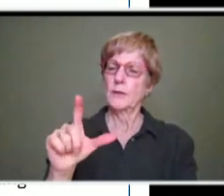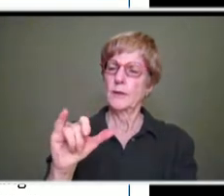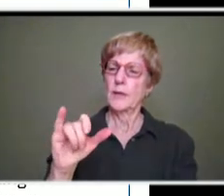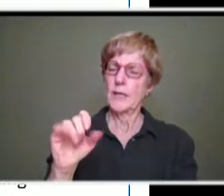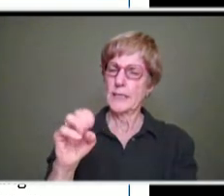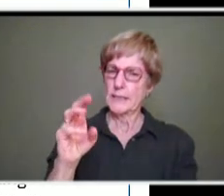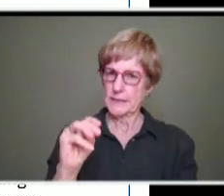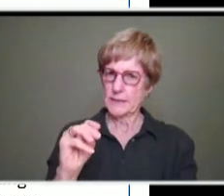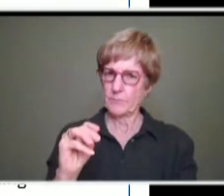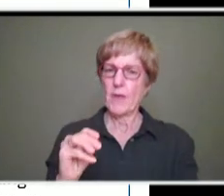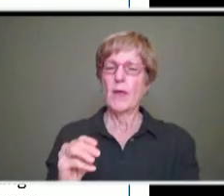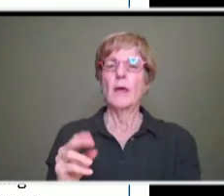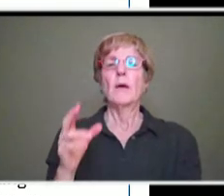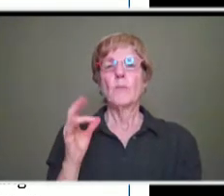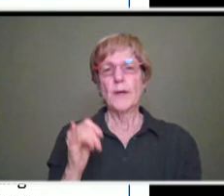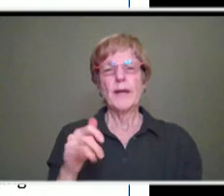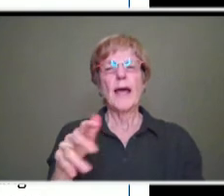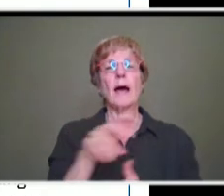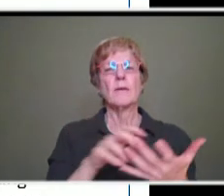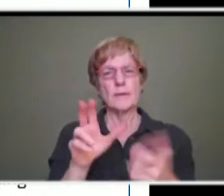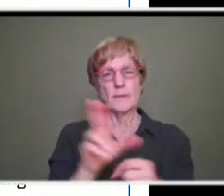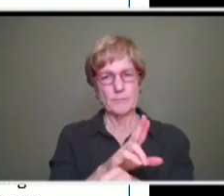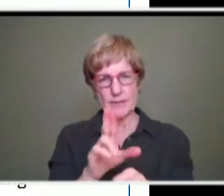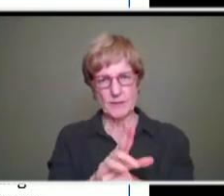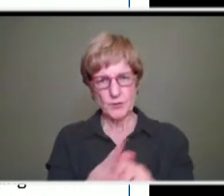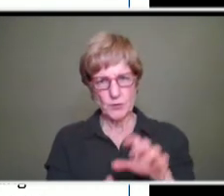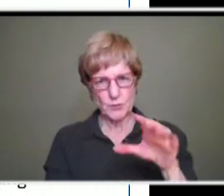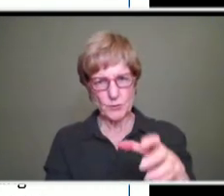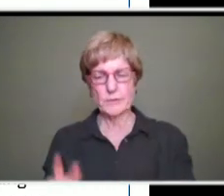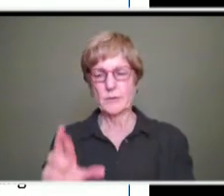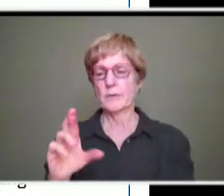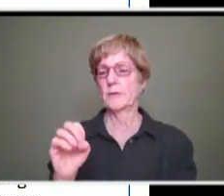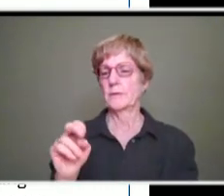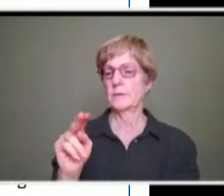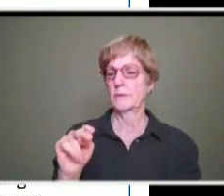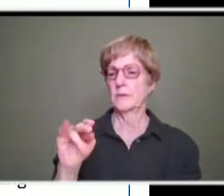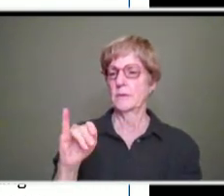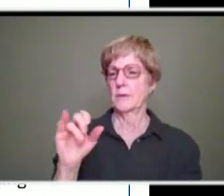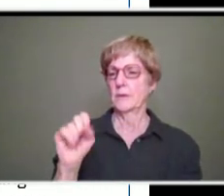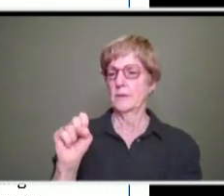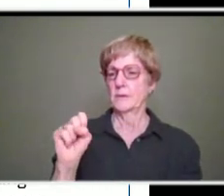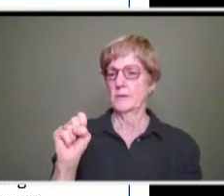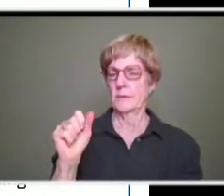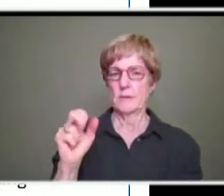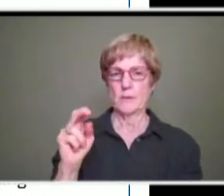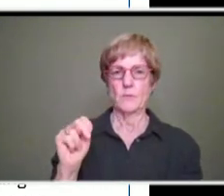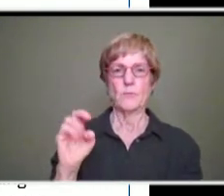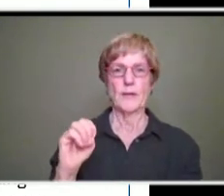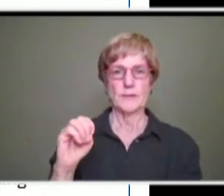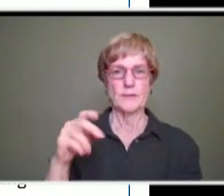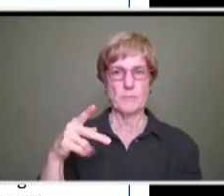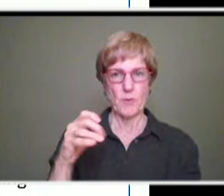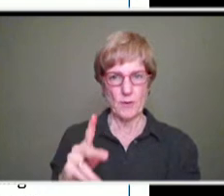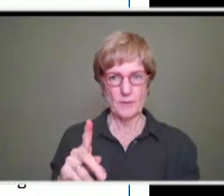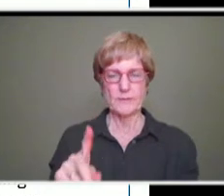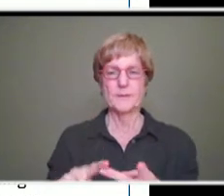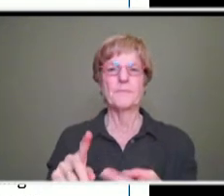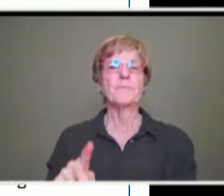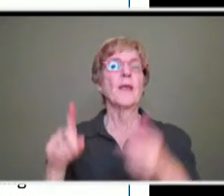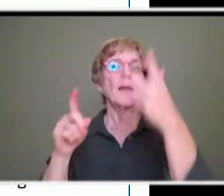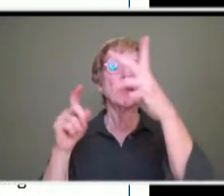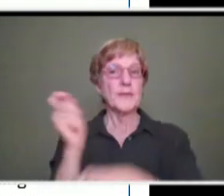a residential mixed-use Community Renaissance Park and and and then the tennis facility just also there